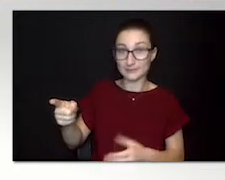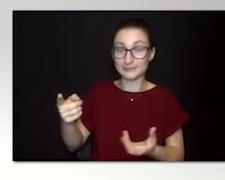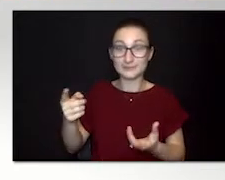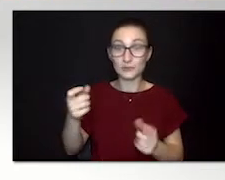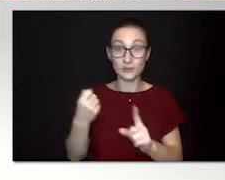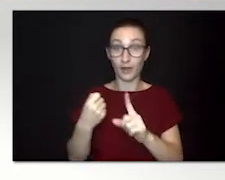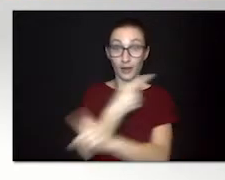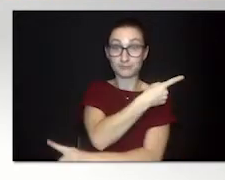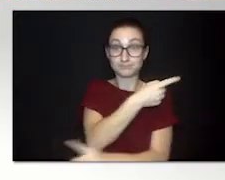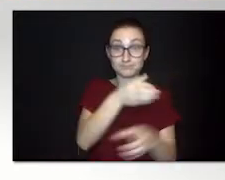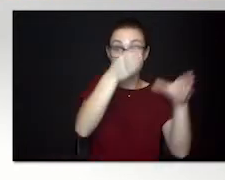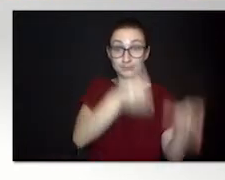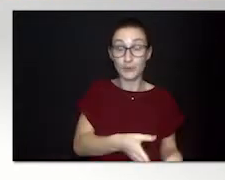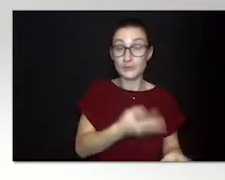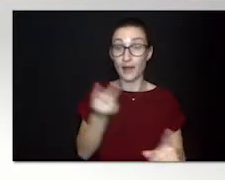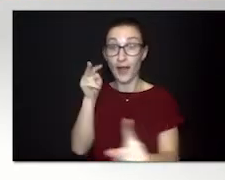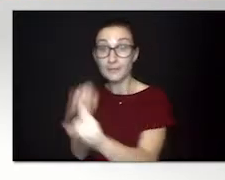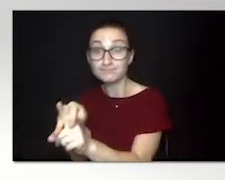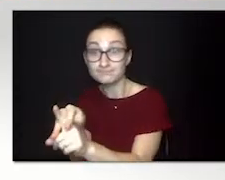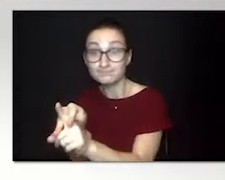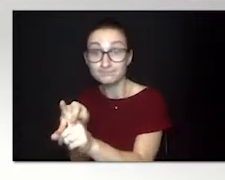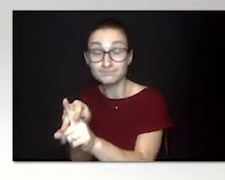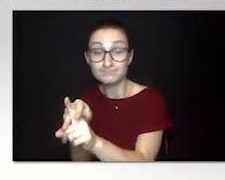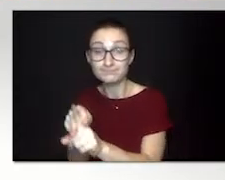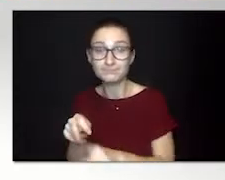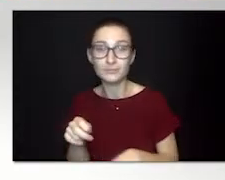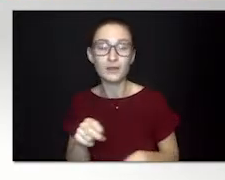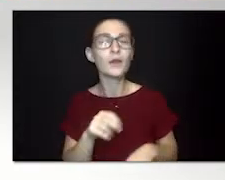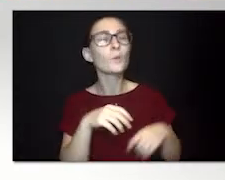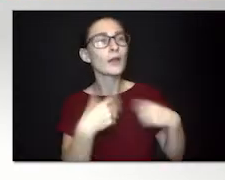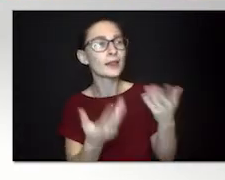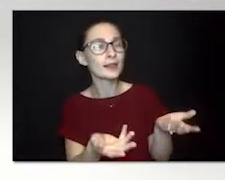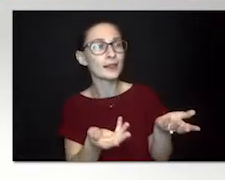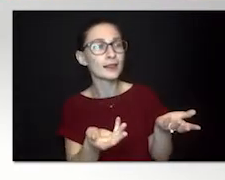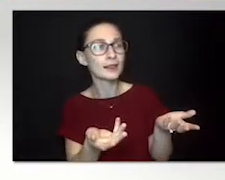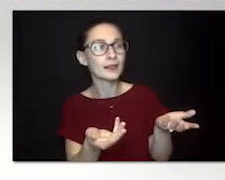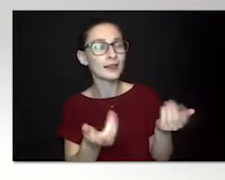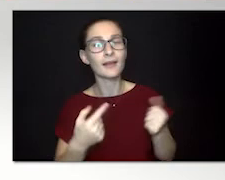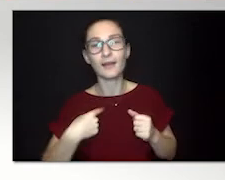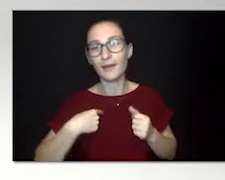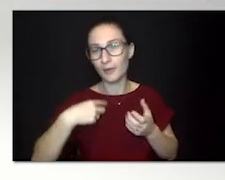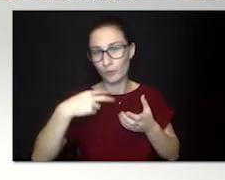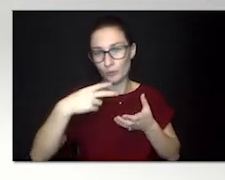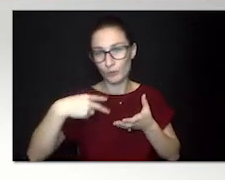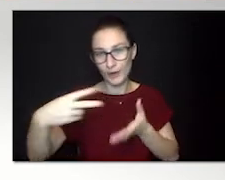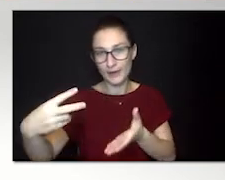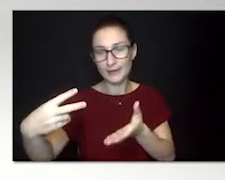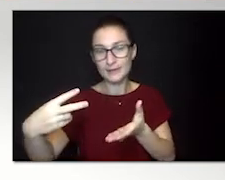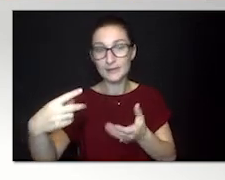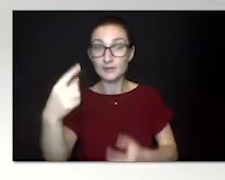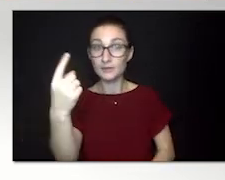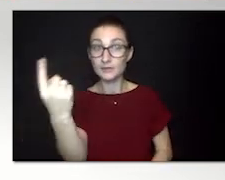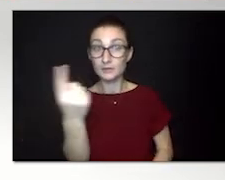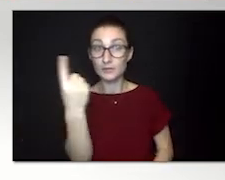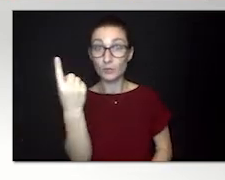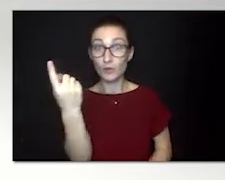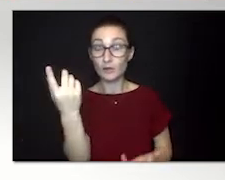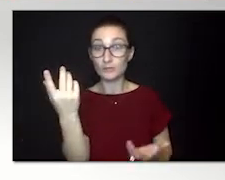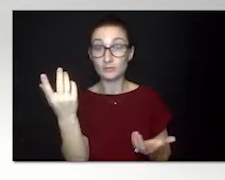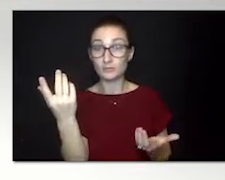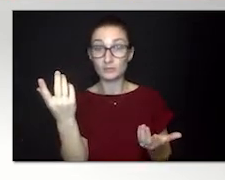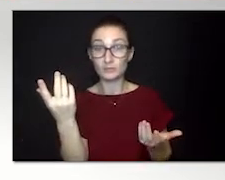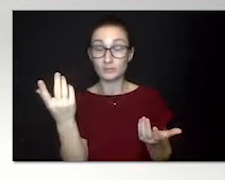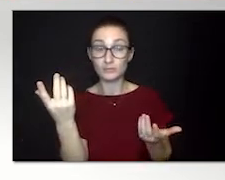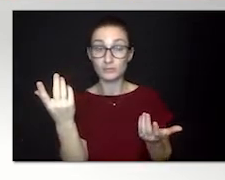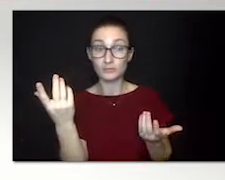the concern is that a random person not connected to the ward might be appointed? Yeah, well, I've read where somebody who